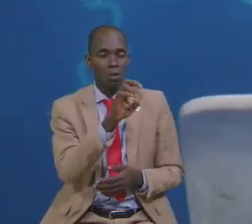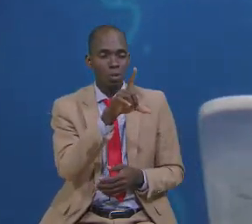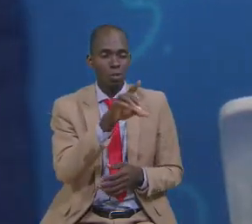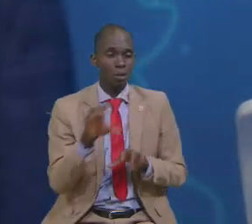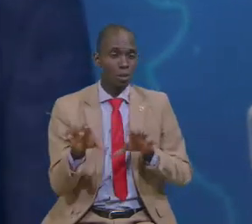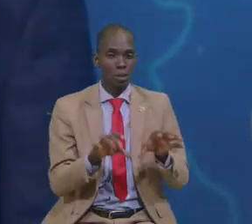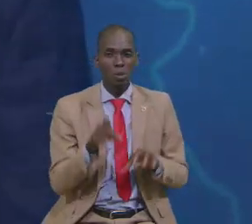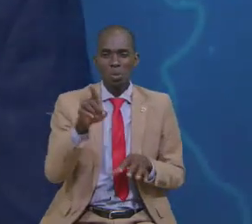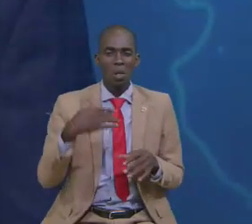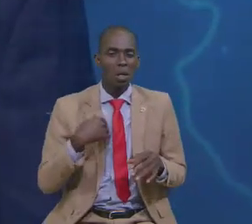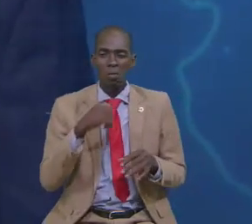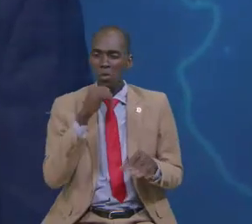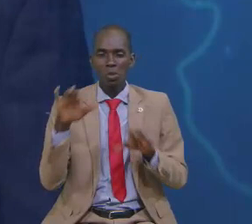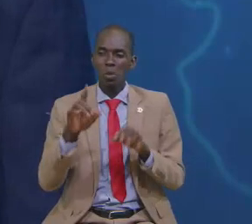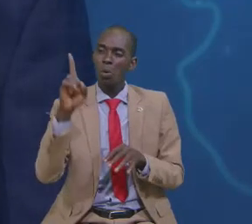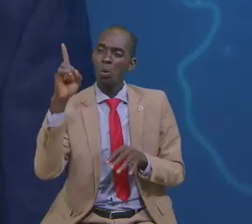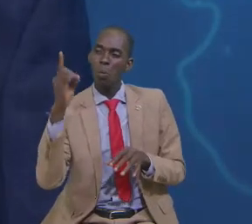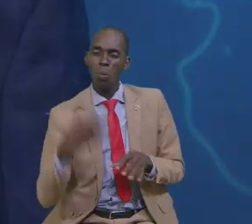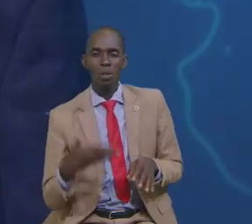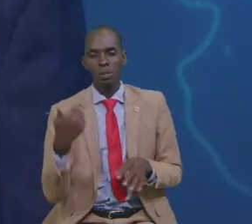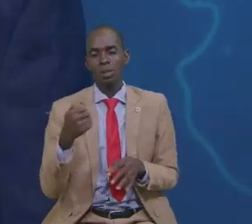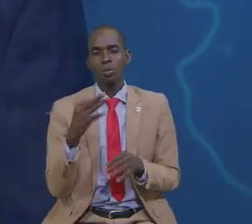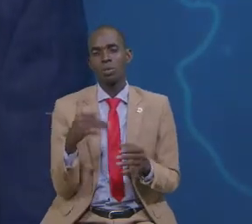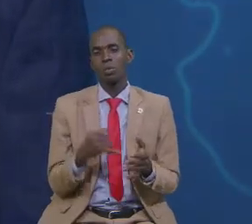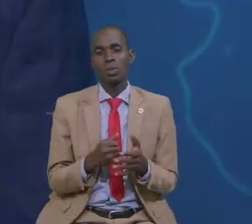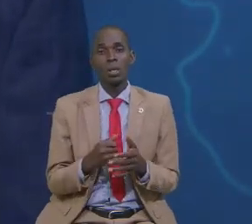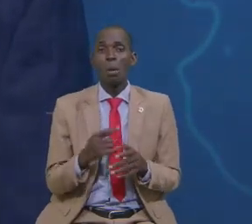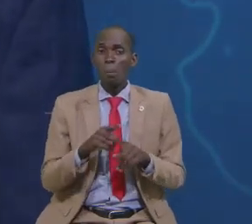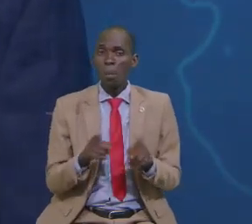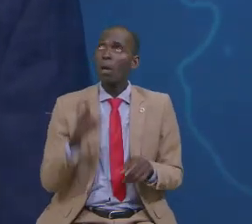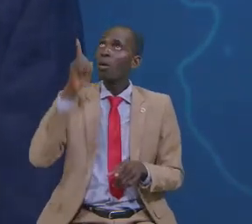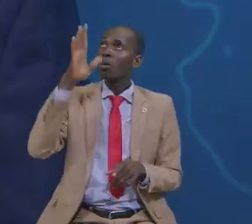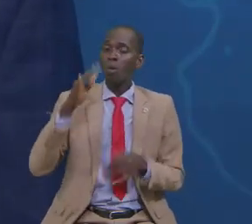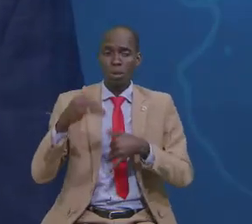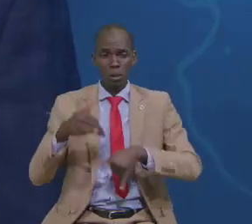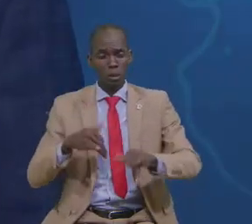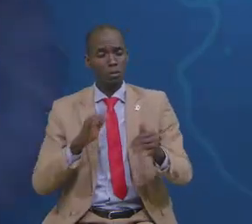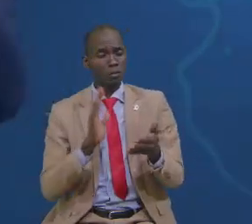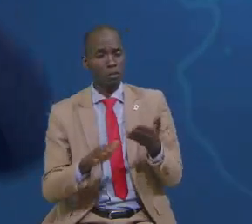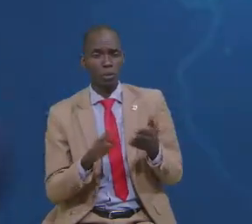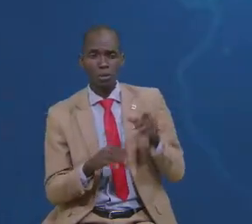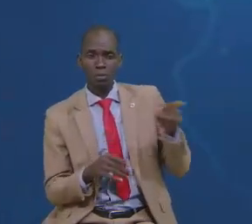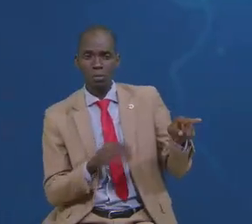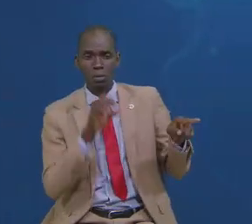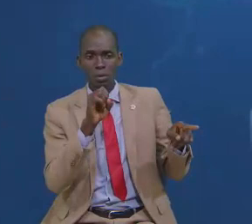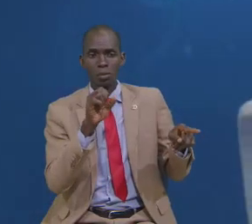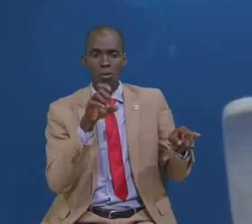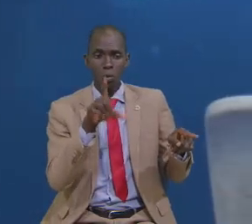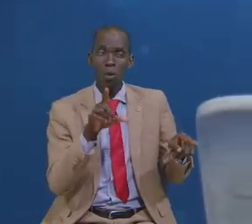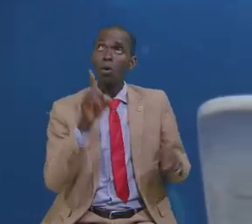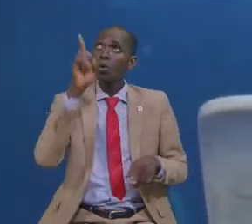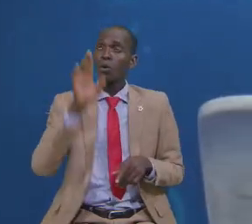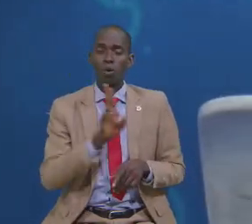and God forgive him and God used him yours is to